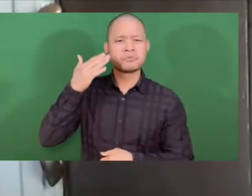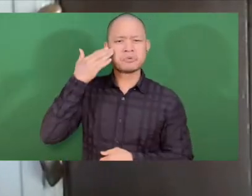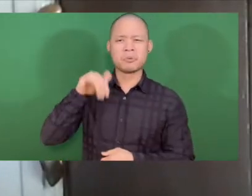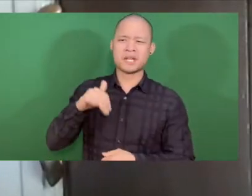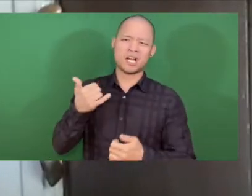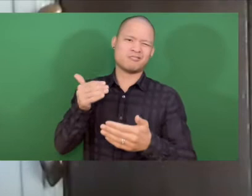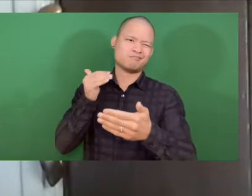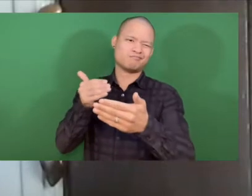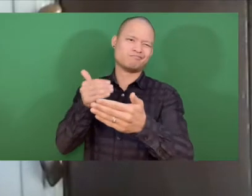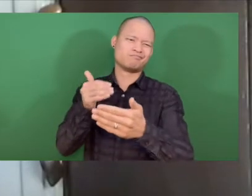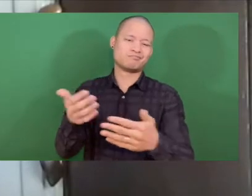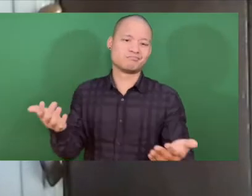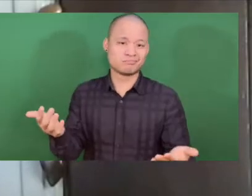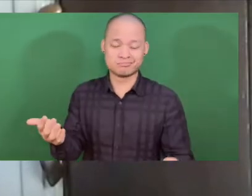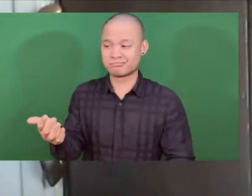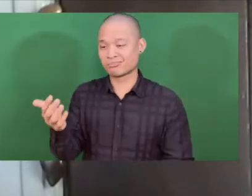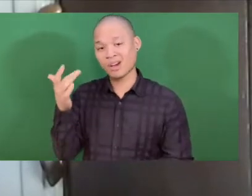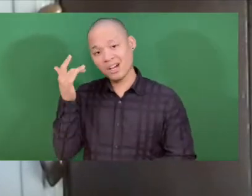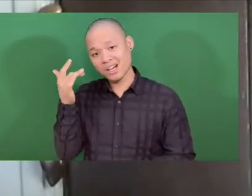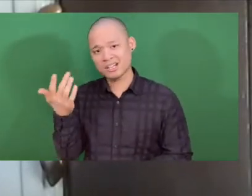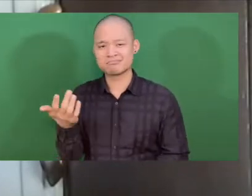and because of my age